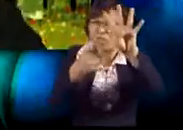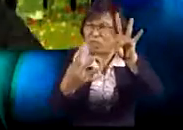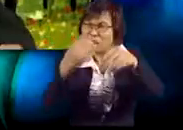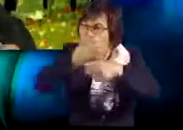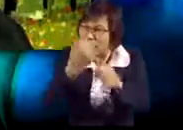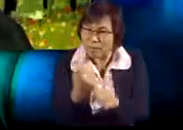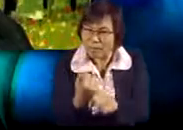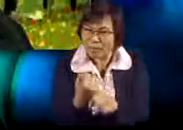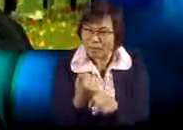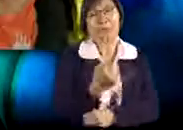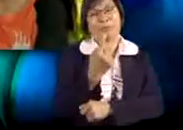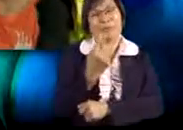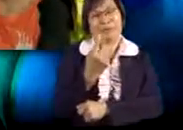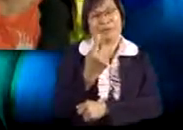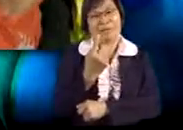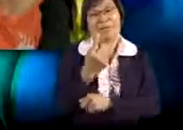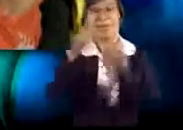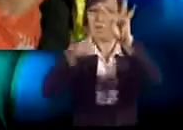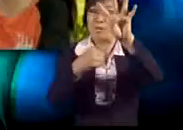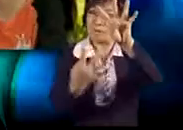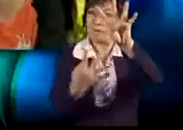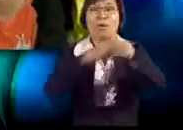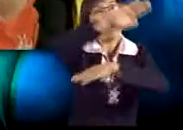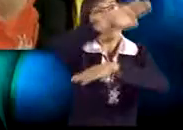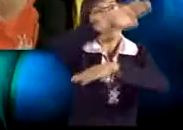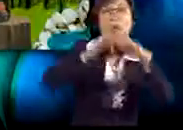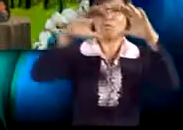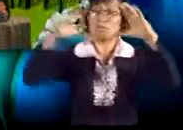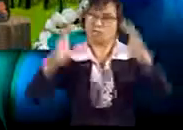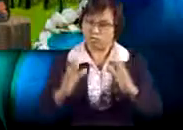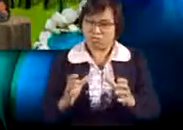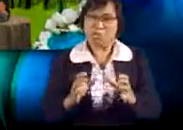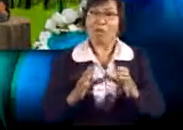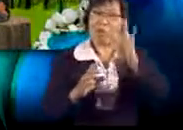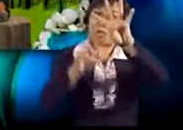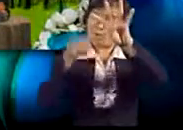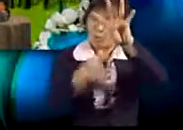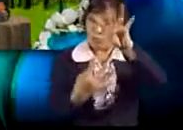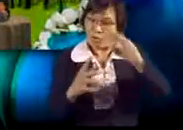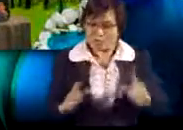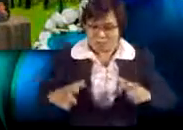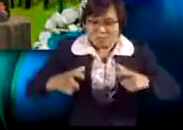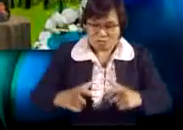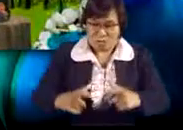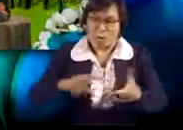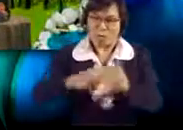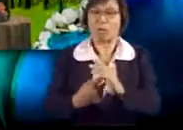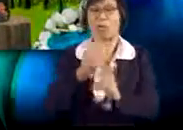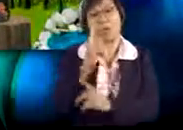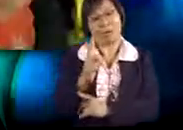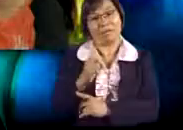Nick? And 4/4 make a whole. Yes, just one other